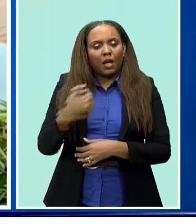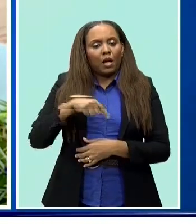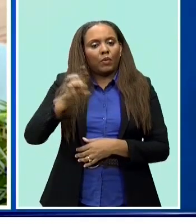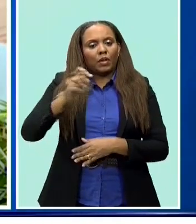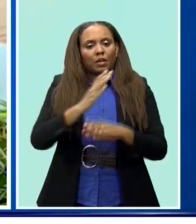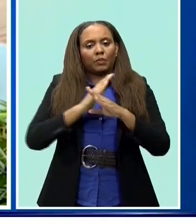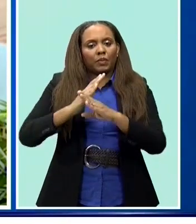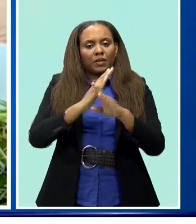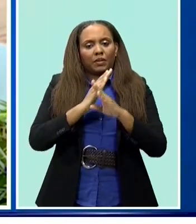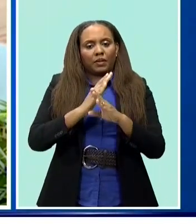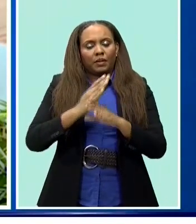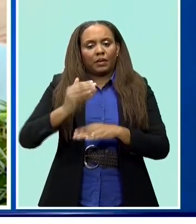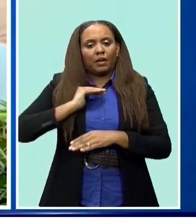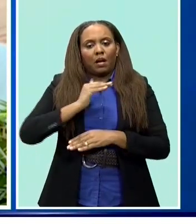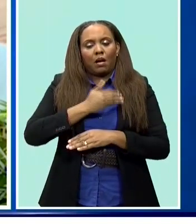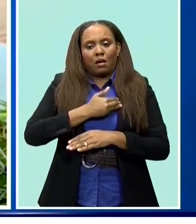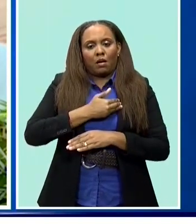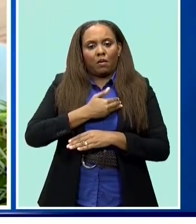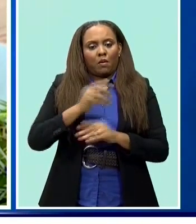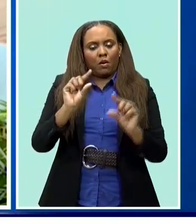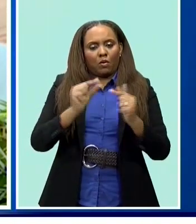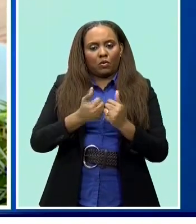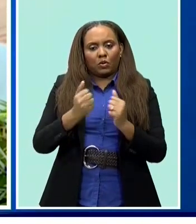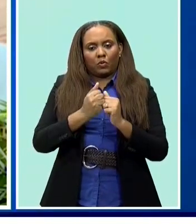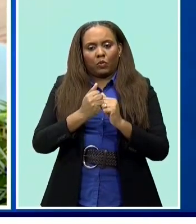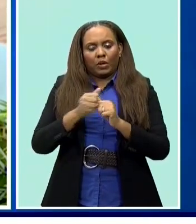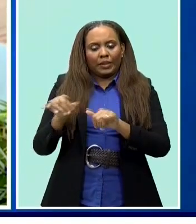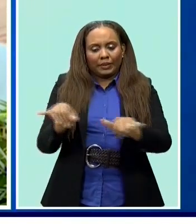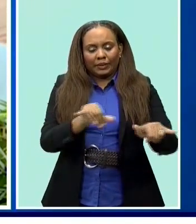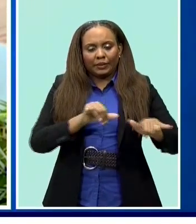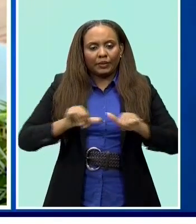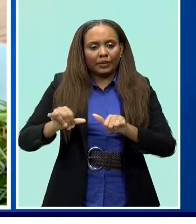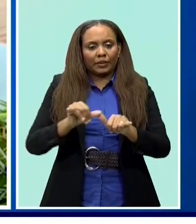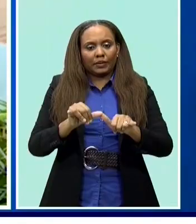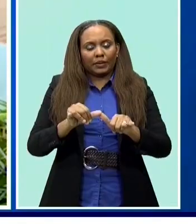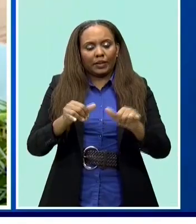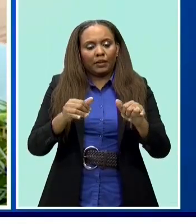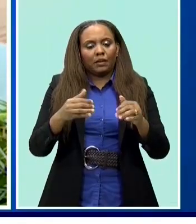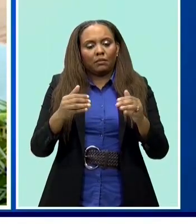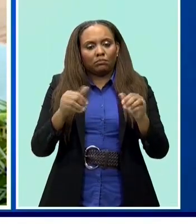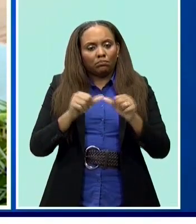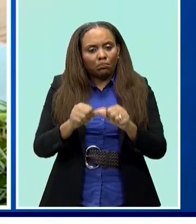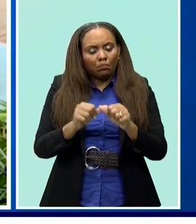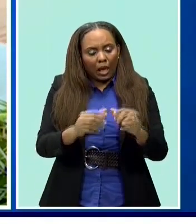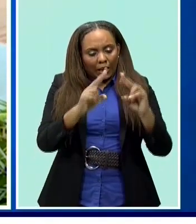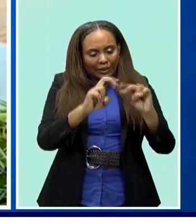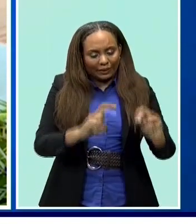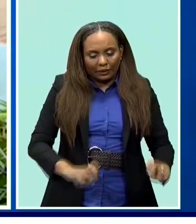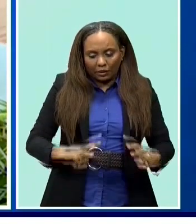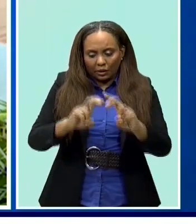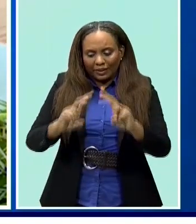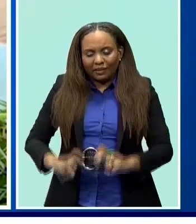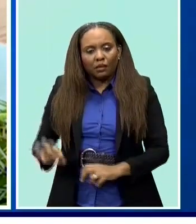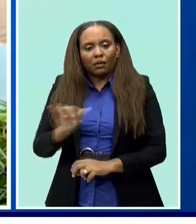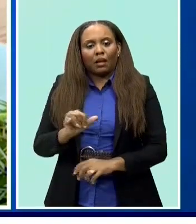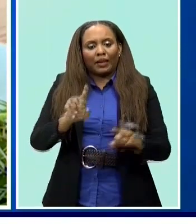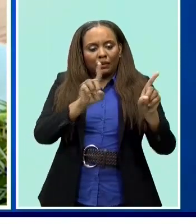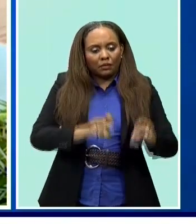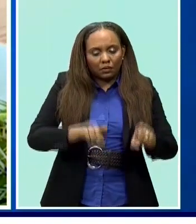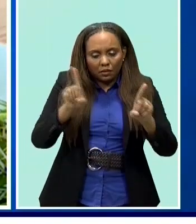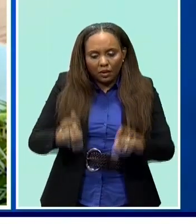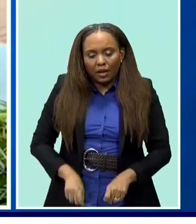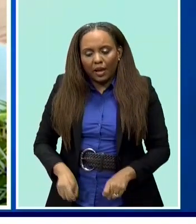protected through standards, technical regulations, conformity assessment procedures, such as testing,